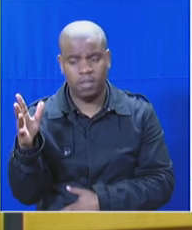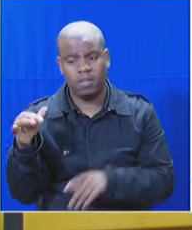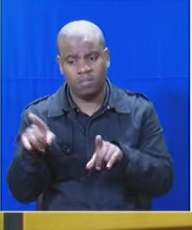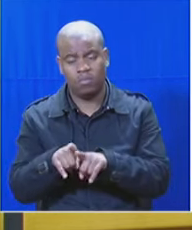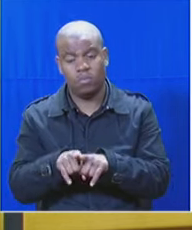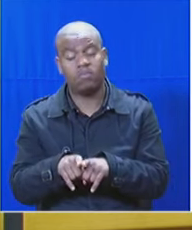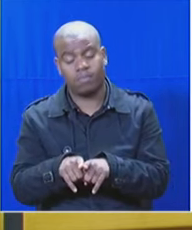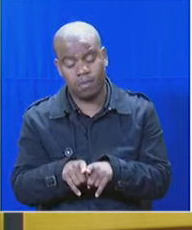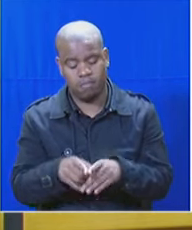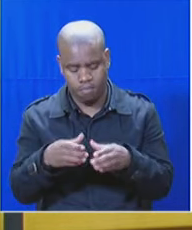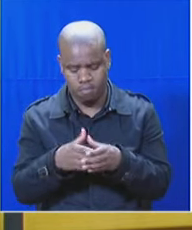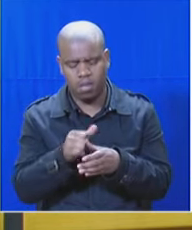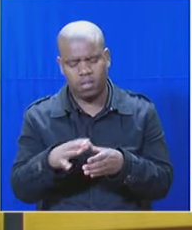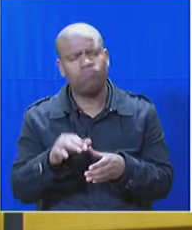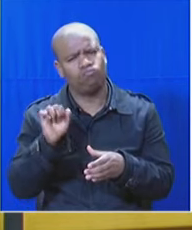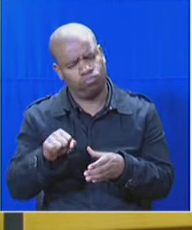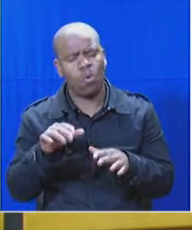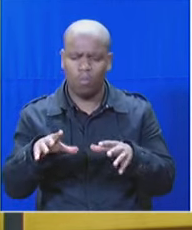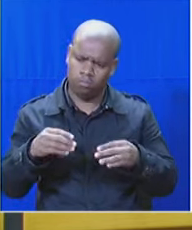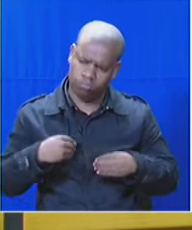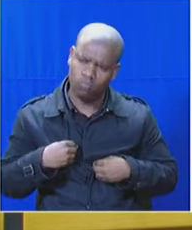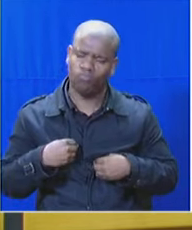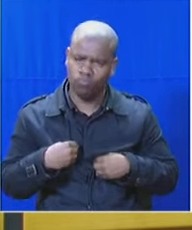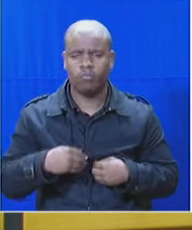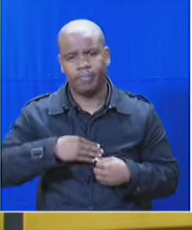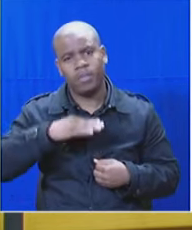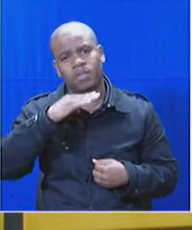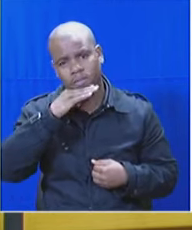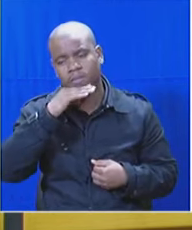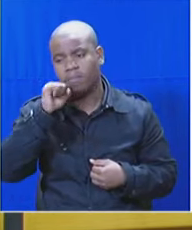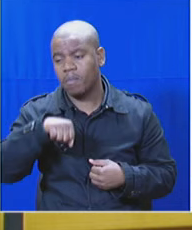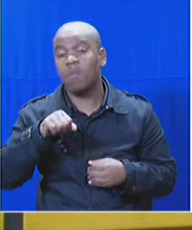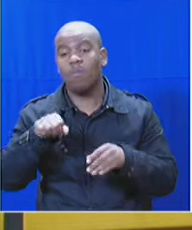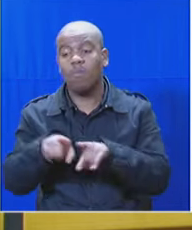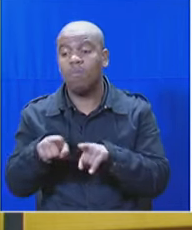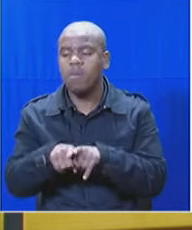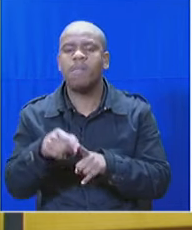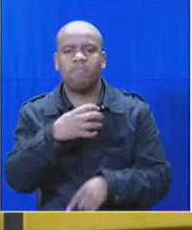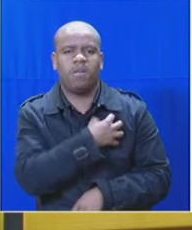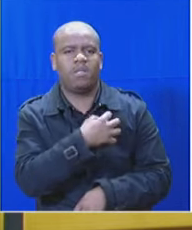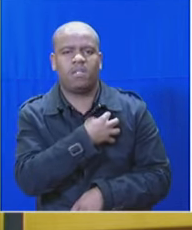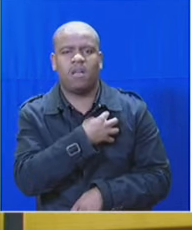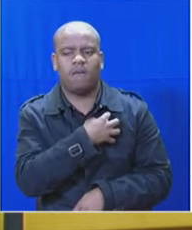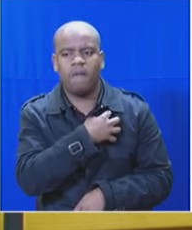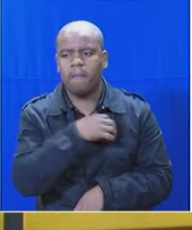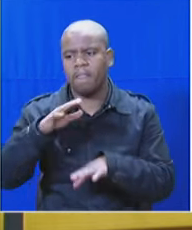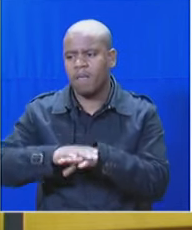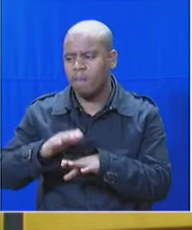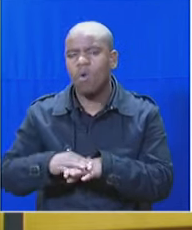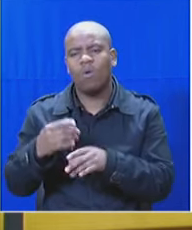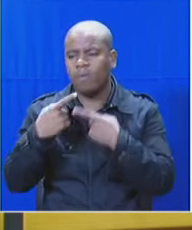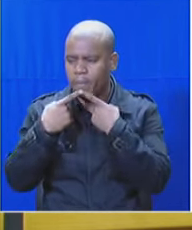the ANC is very satisfied, having checked, to note that the ministerial and thereby the departmental policy